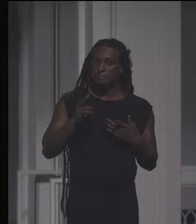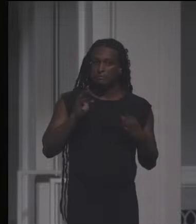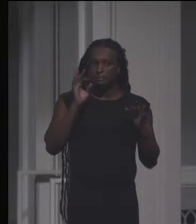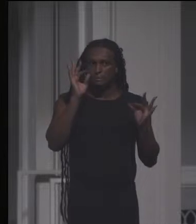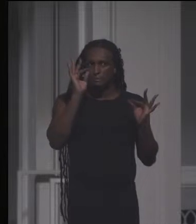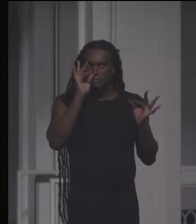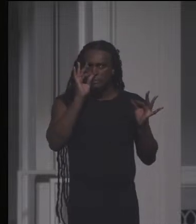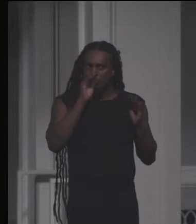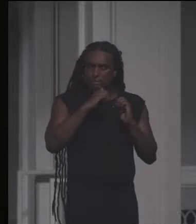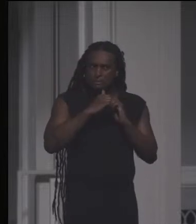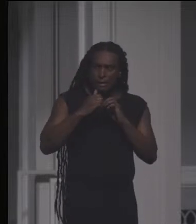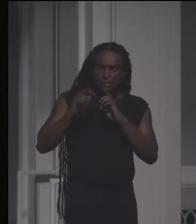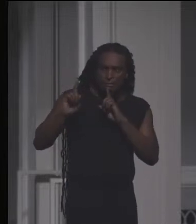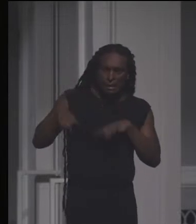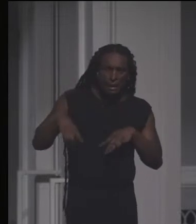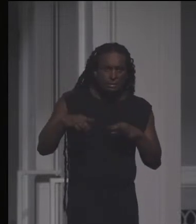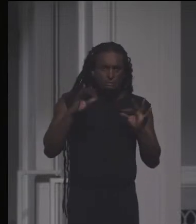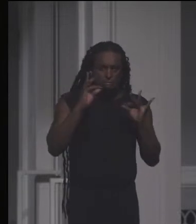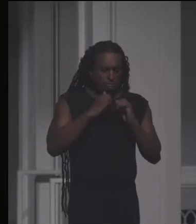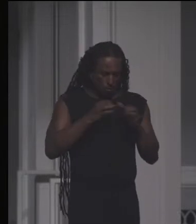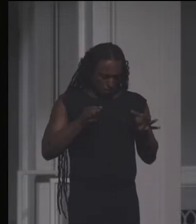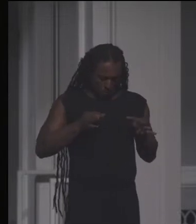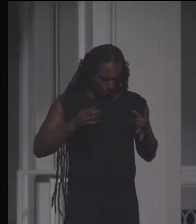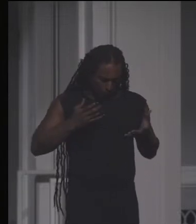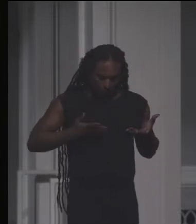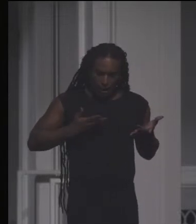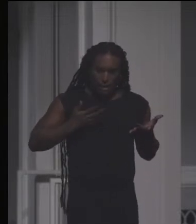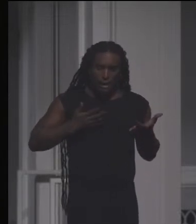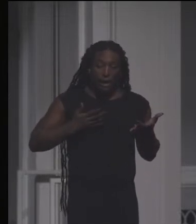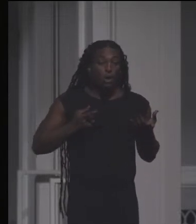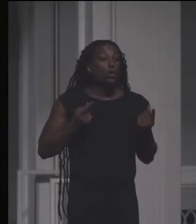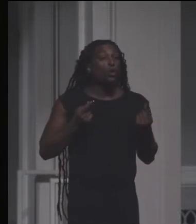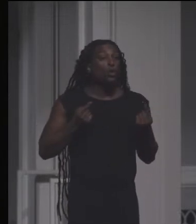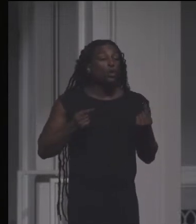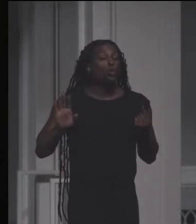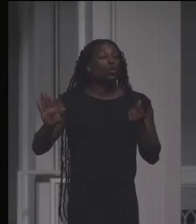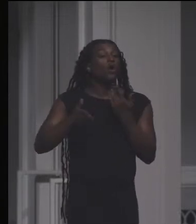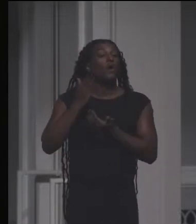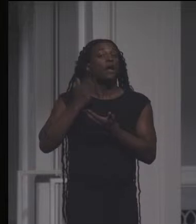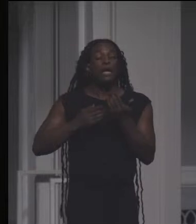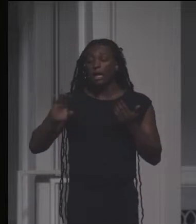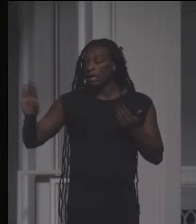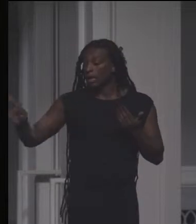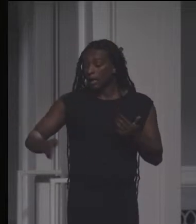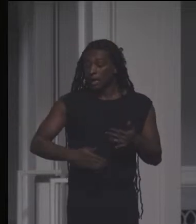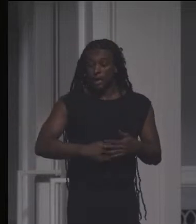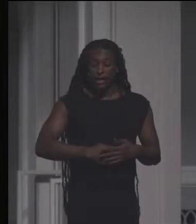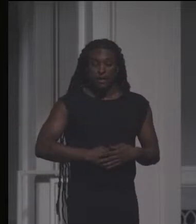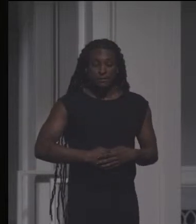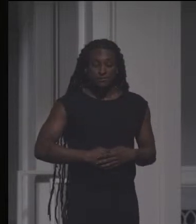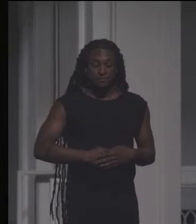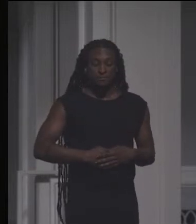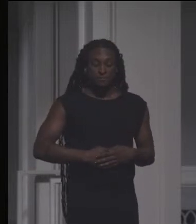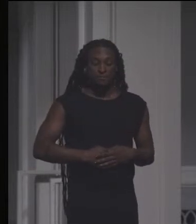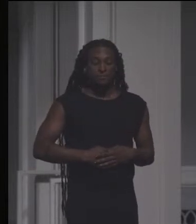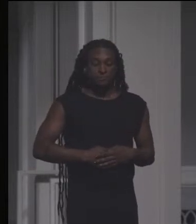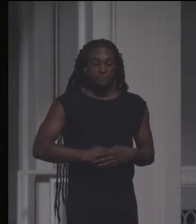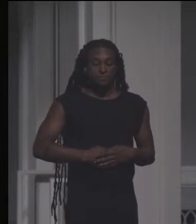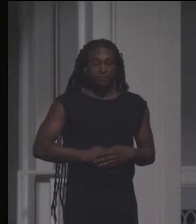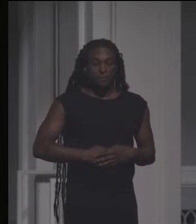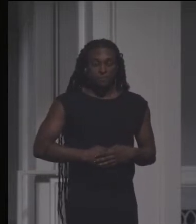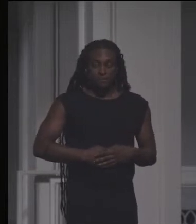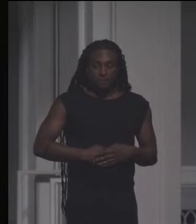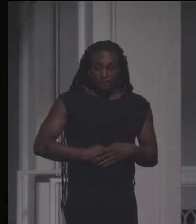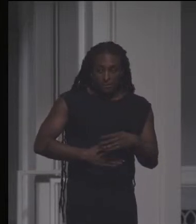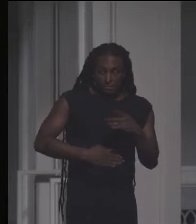do or how to explain, took Angharad's hand and placed it on her own belly. Then, with a questioning